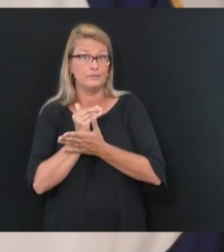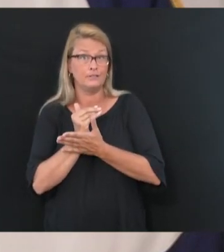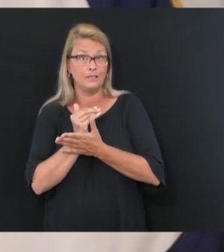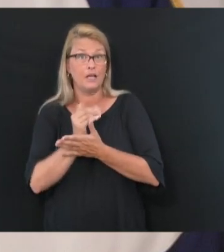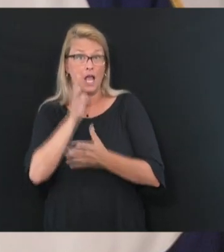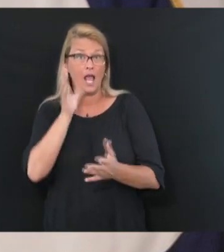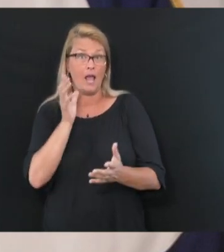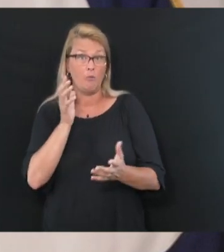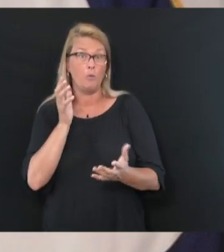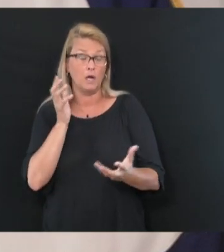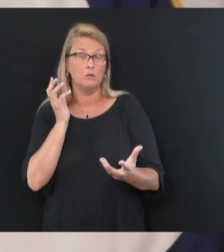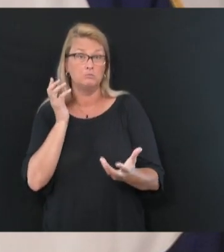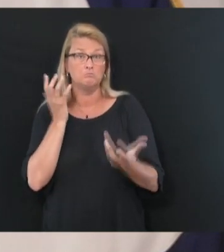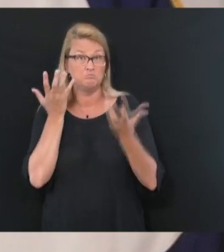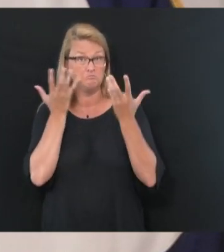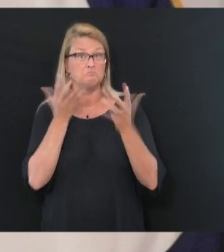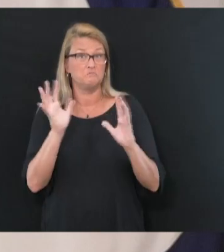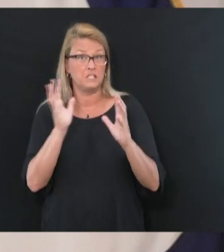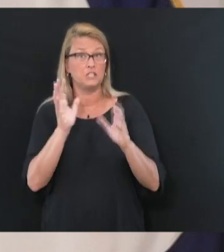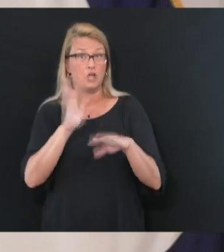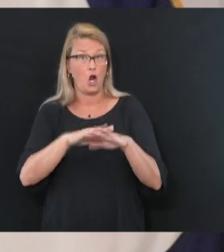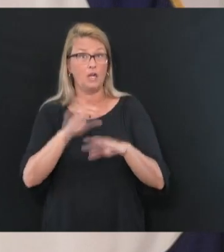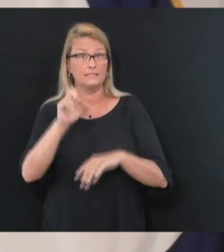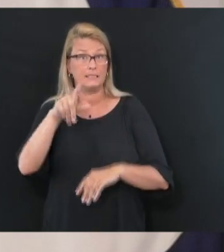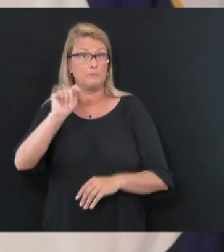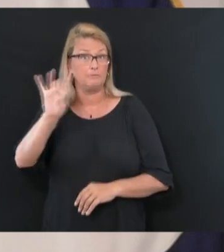the deadline and we're going to be ready to go on the 8th.